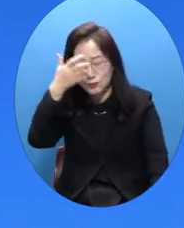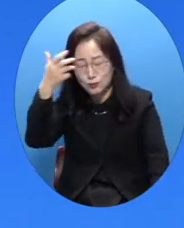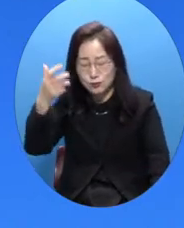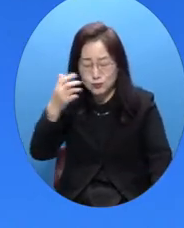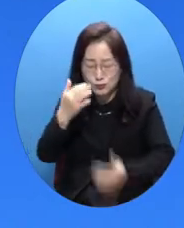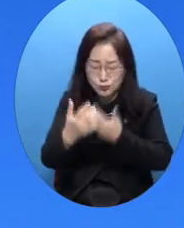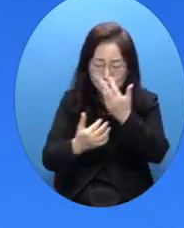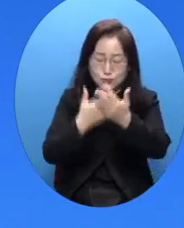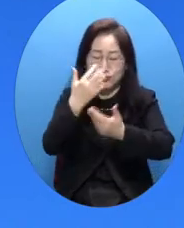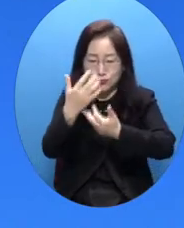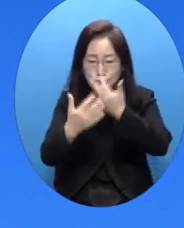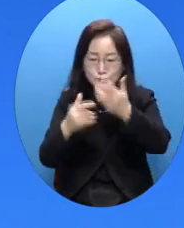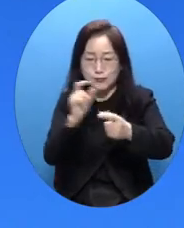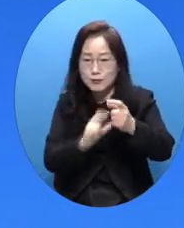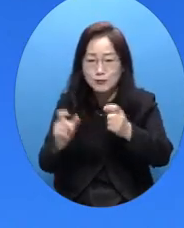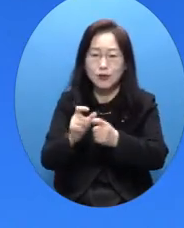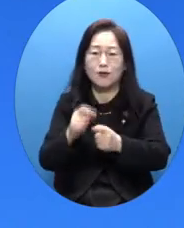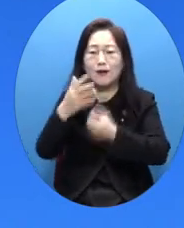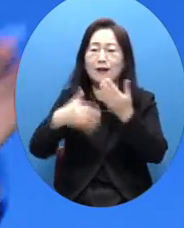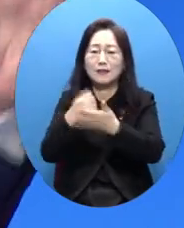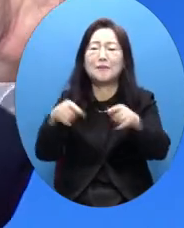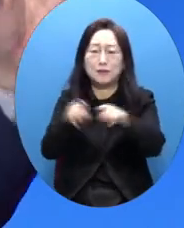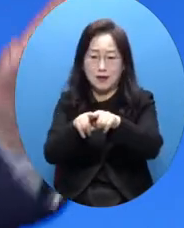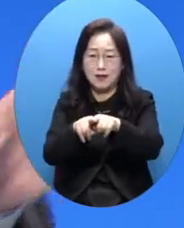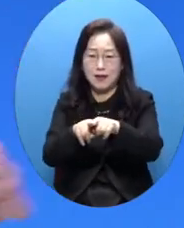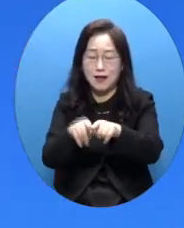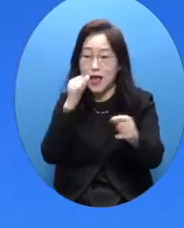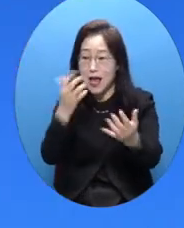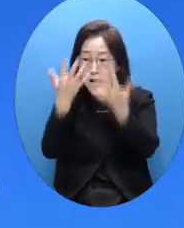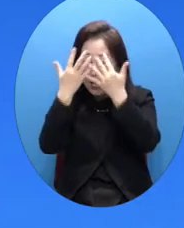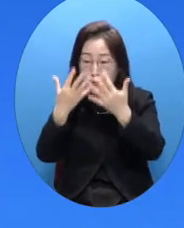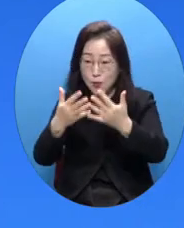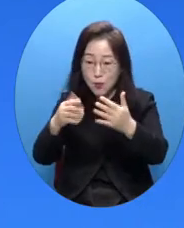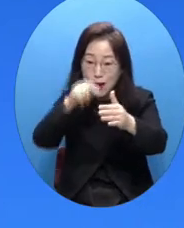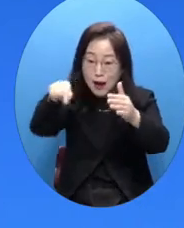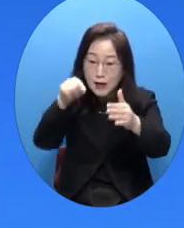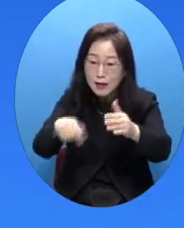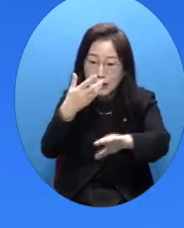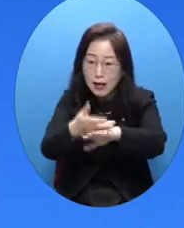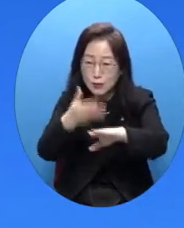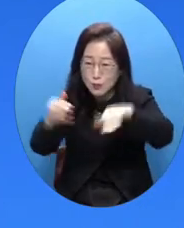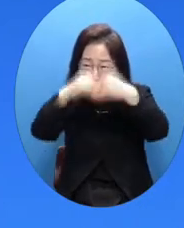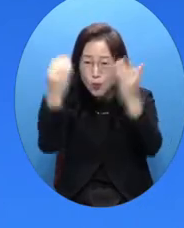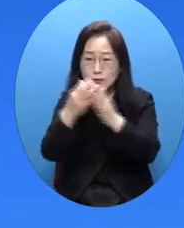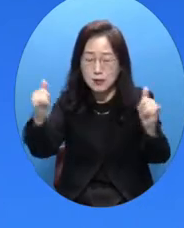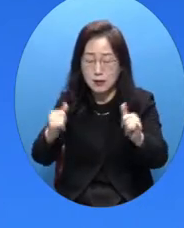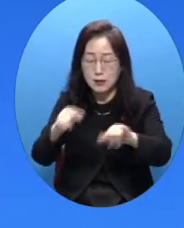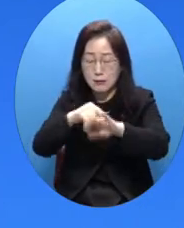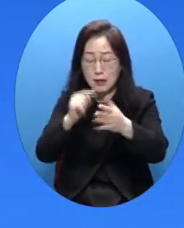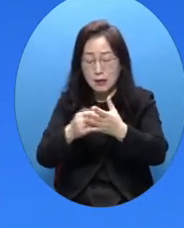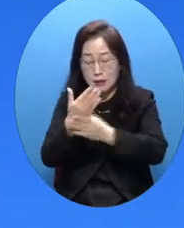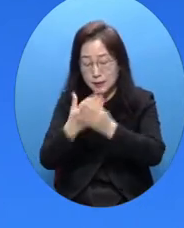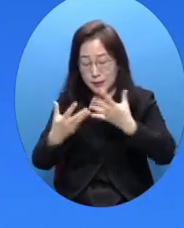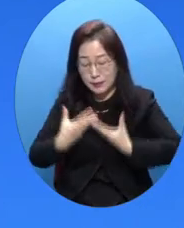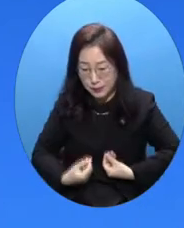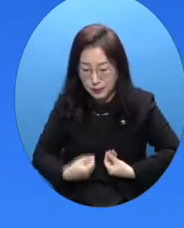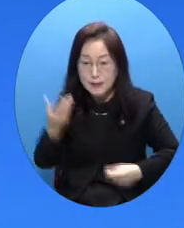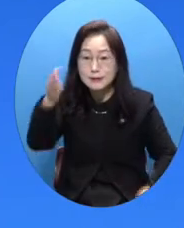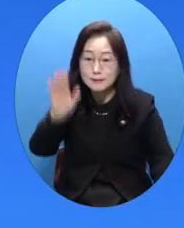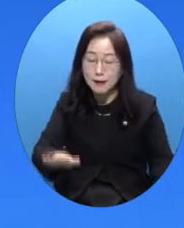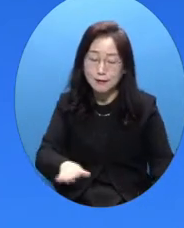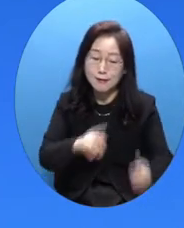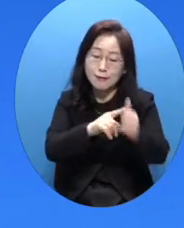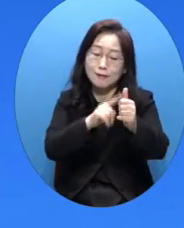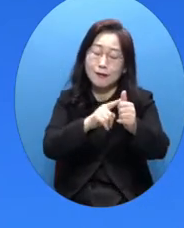he has a stronger dream even in the prison God was with him the dreaming just enjoyed the prosperity